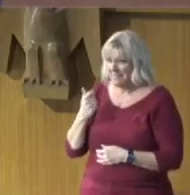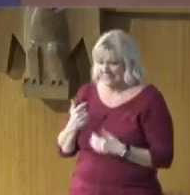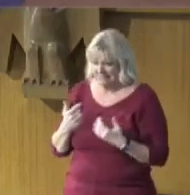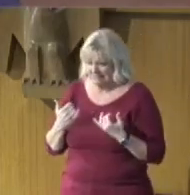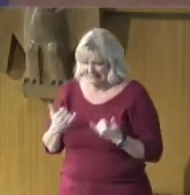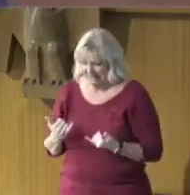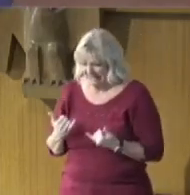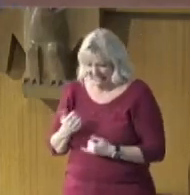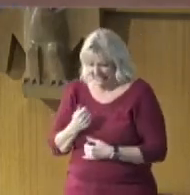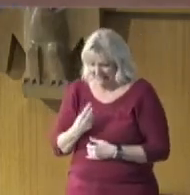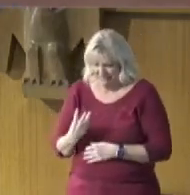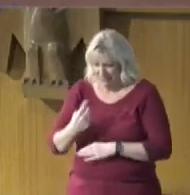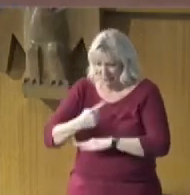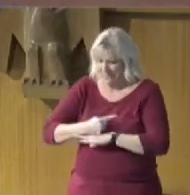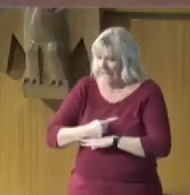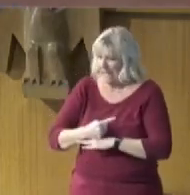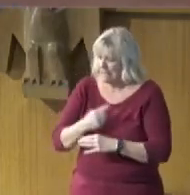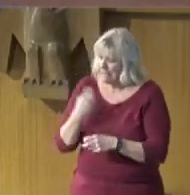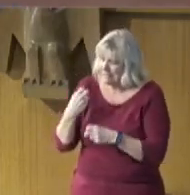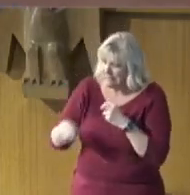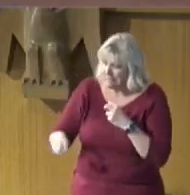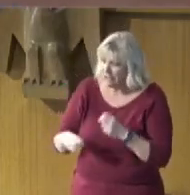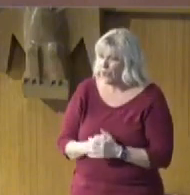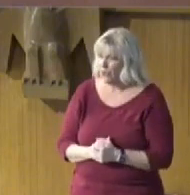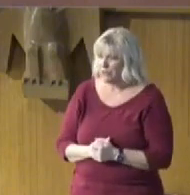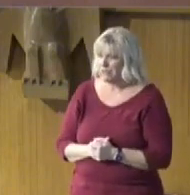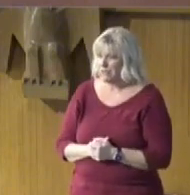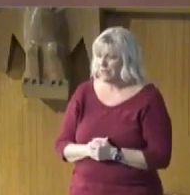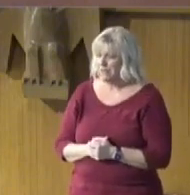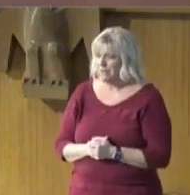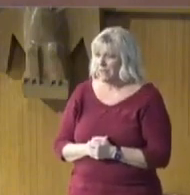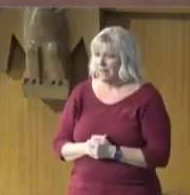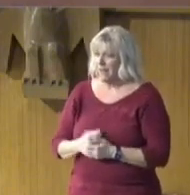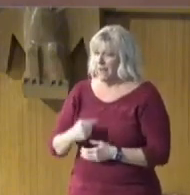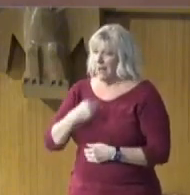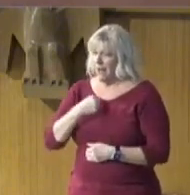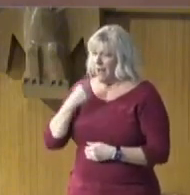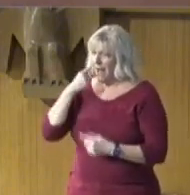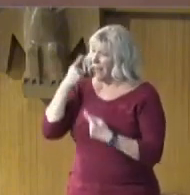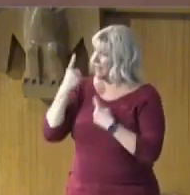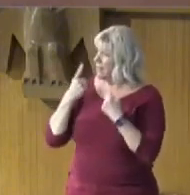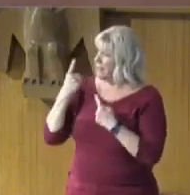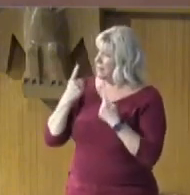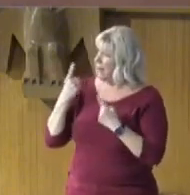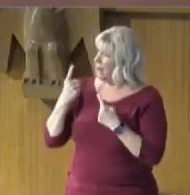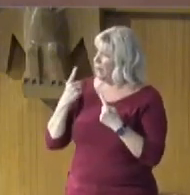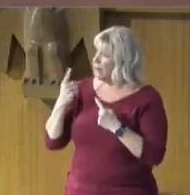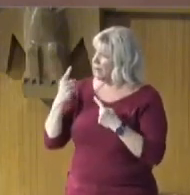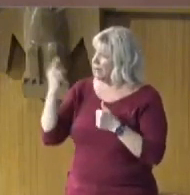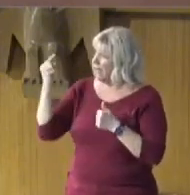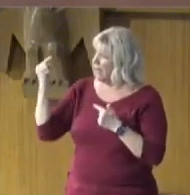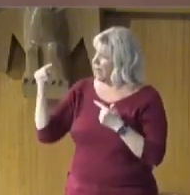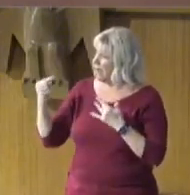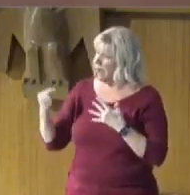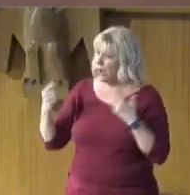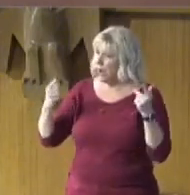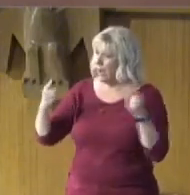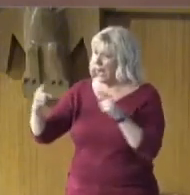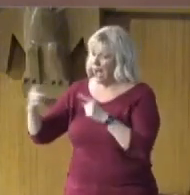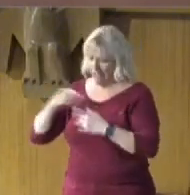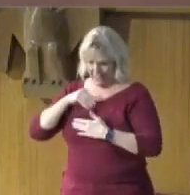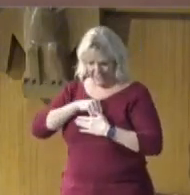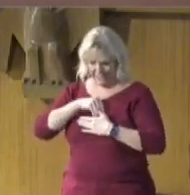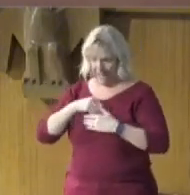last several days here. And when I think about all the things that are going on, not only inside me,